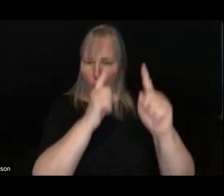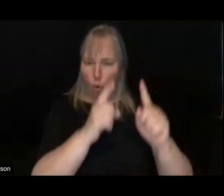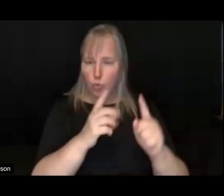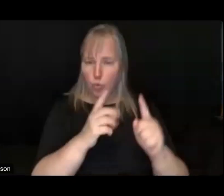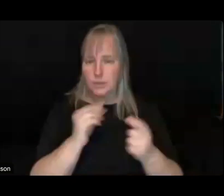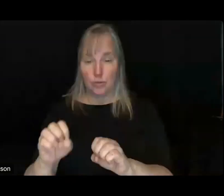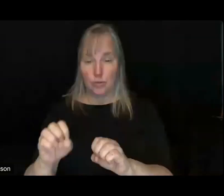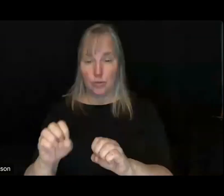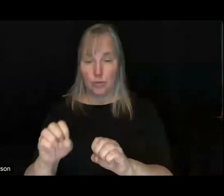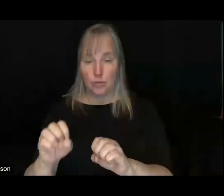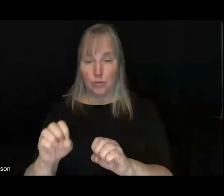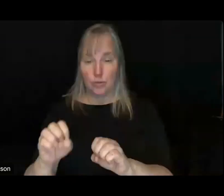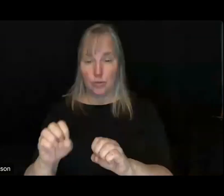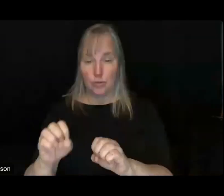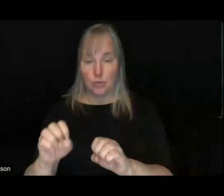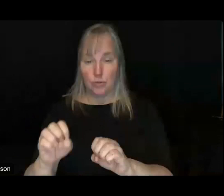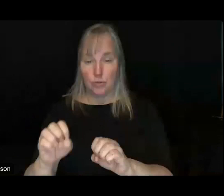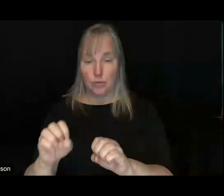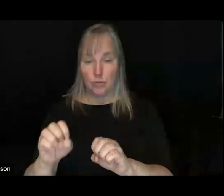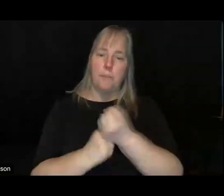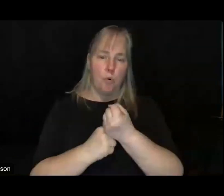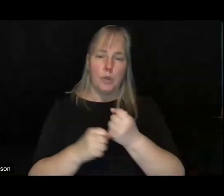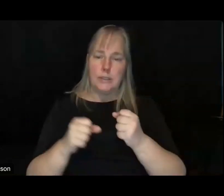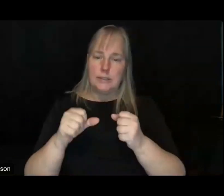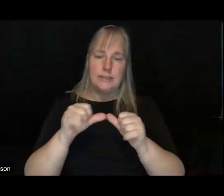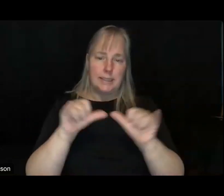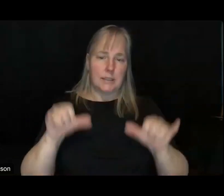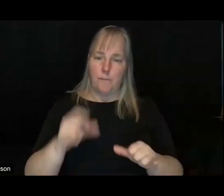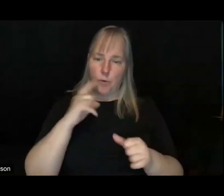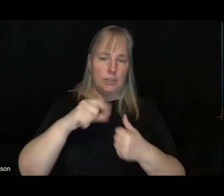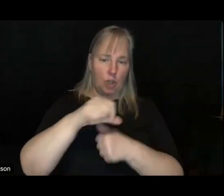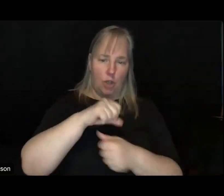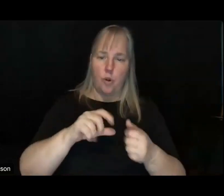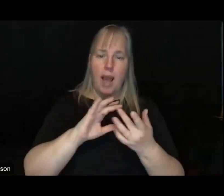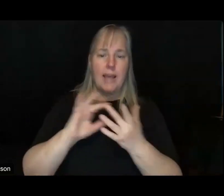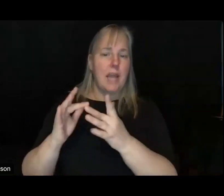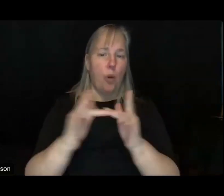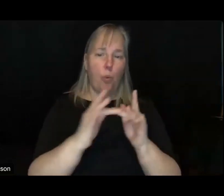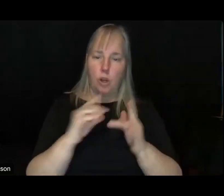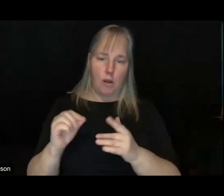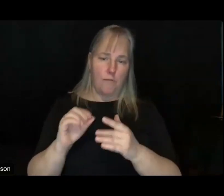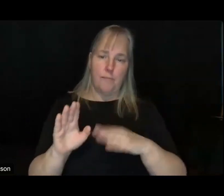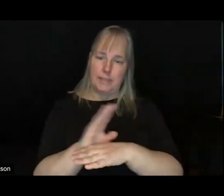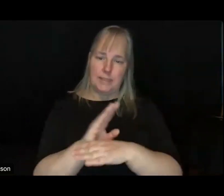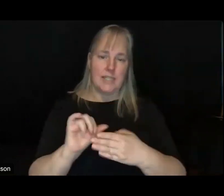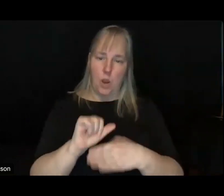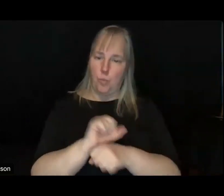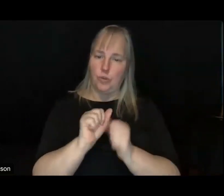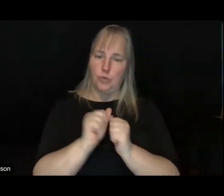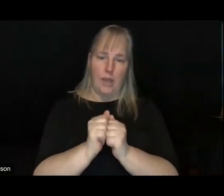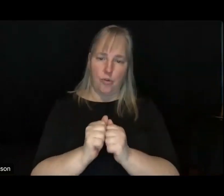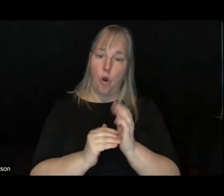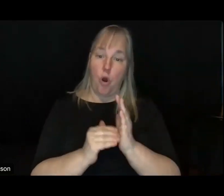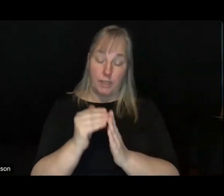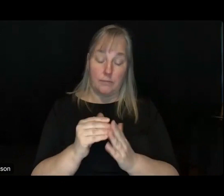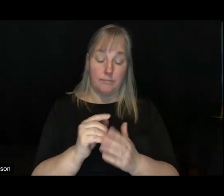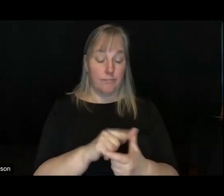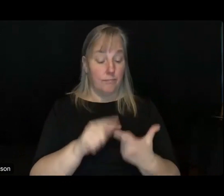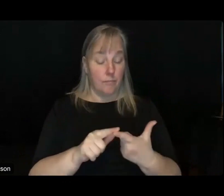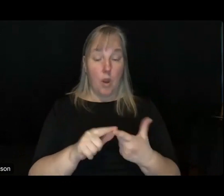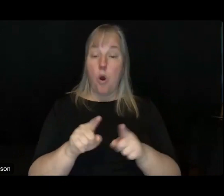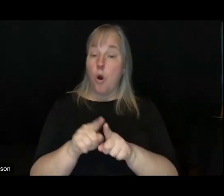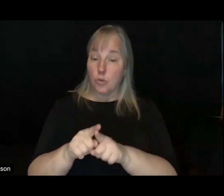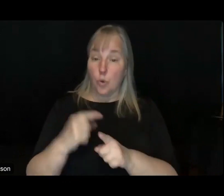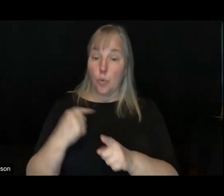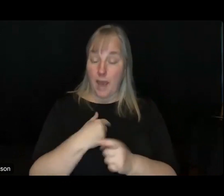great support system for each other, like a network of businesses that work together often. We also have an incredibly